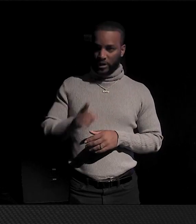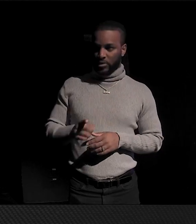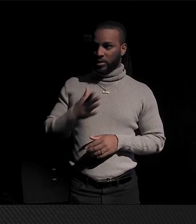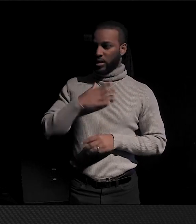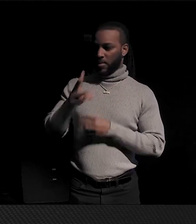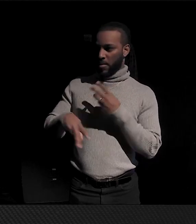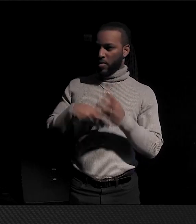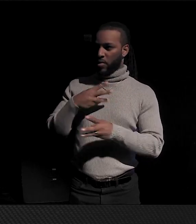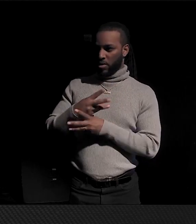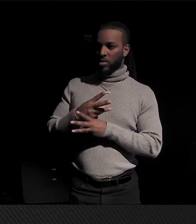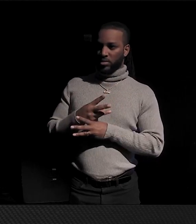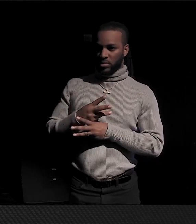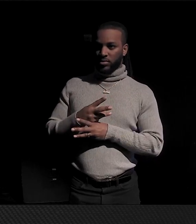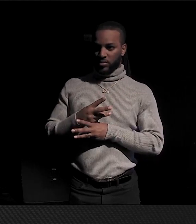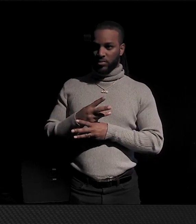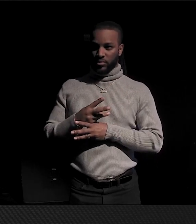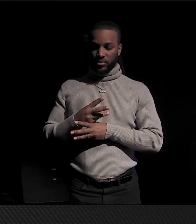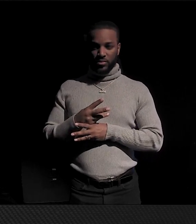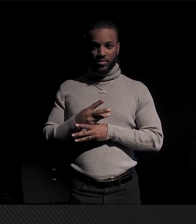me.